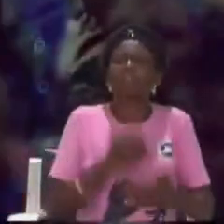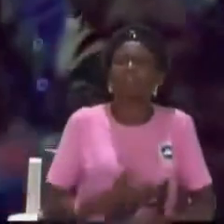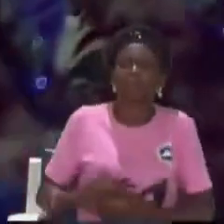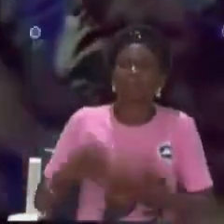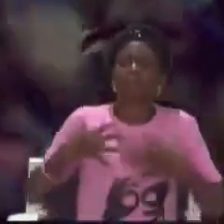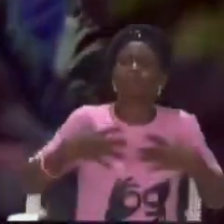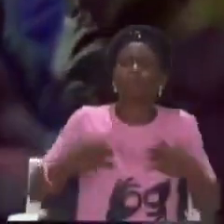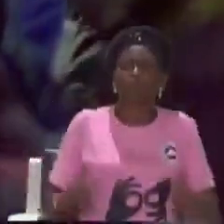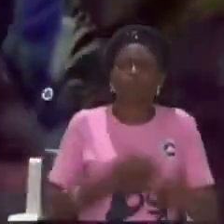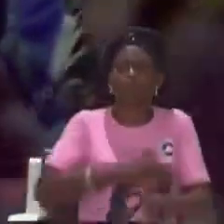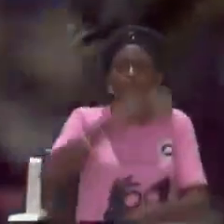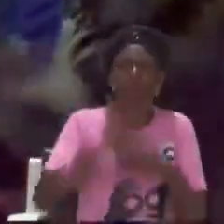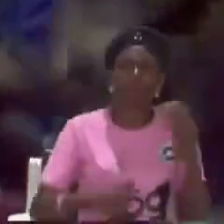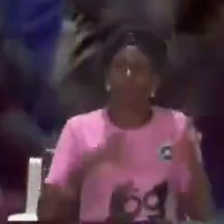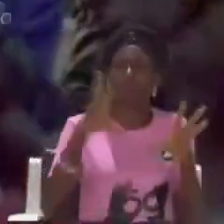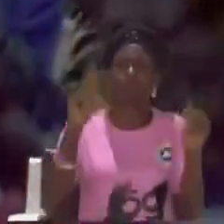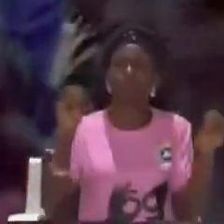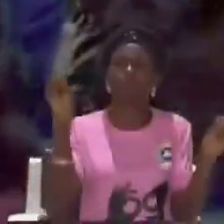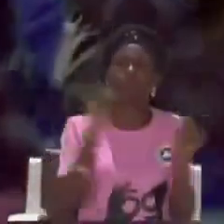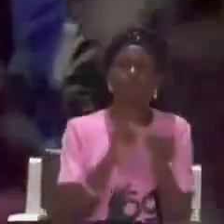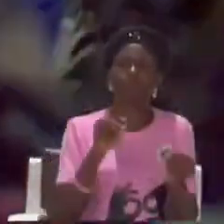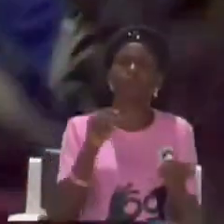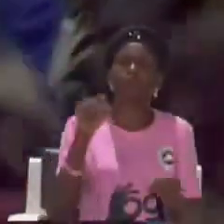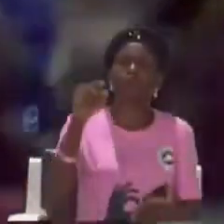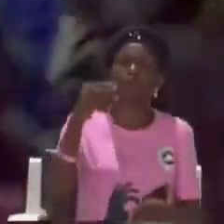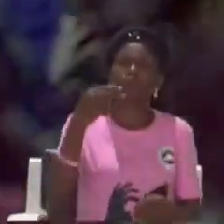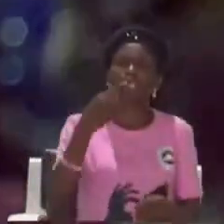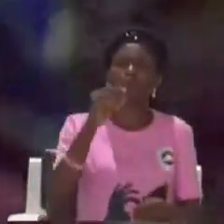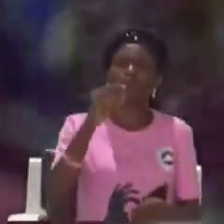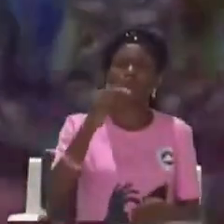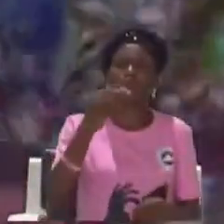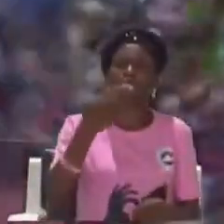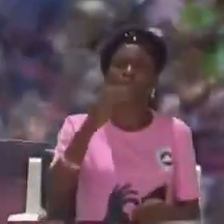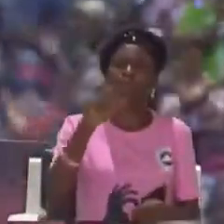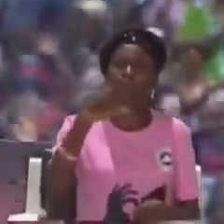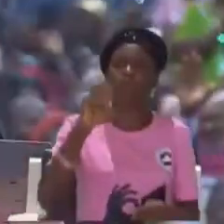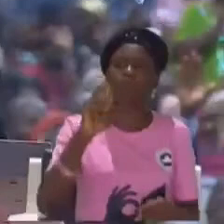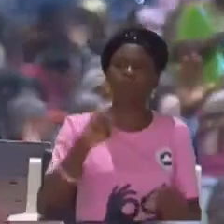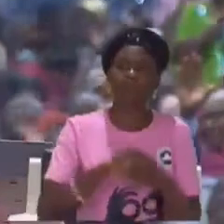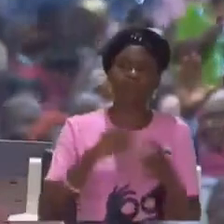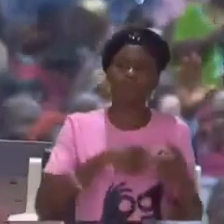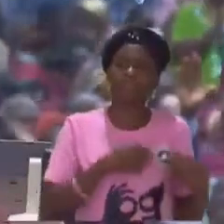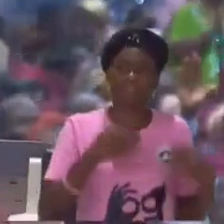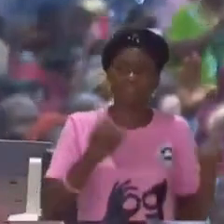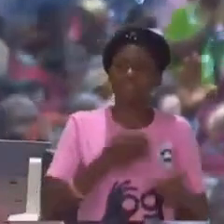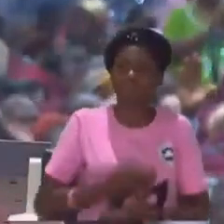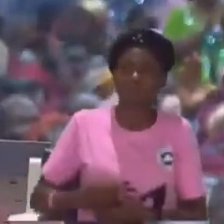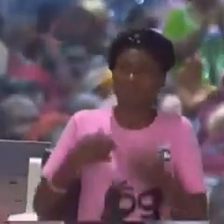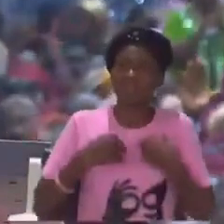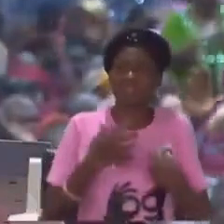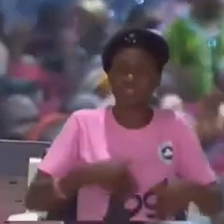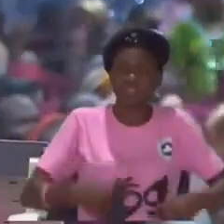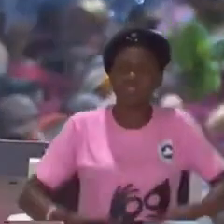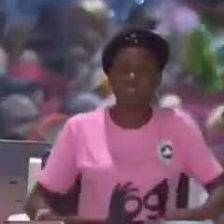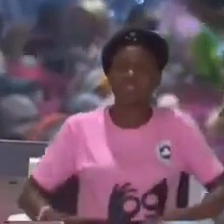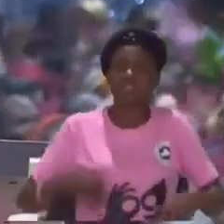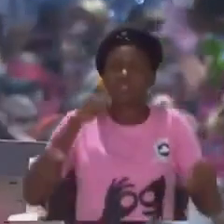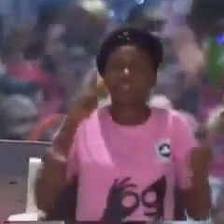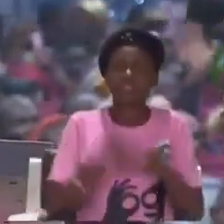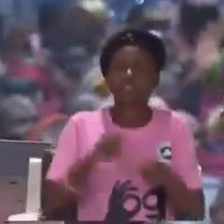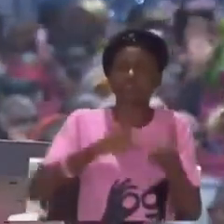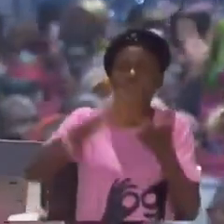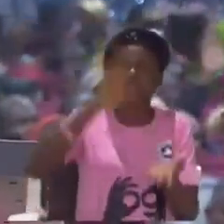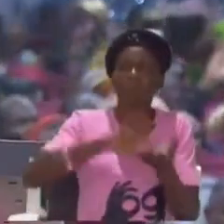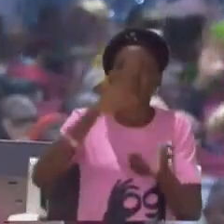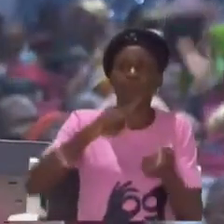named Heaven. Not only that, she now has a younger sister. Glory, glory be to the name